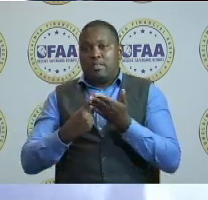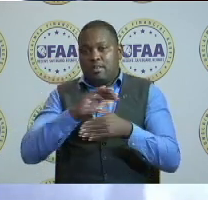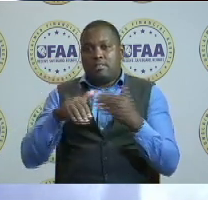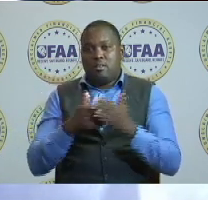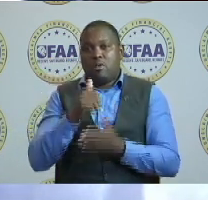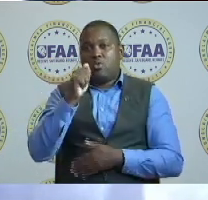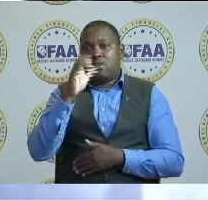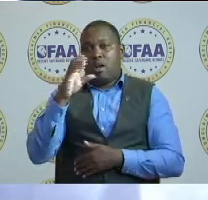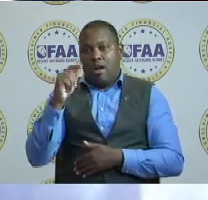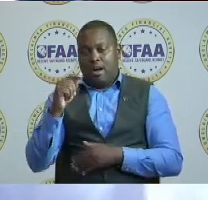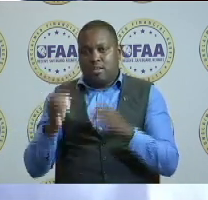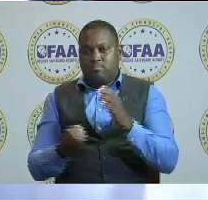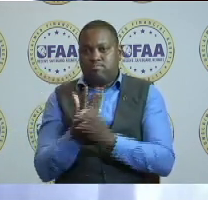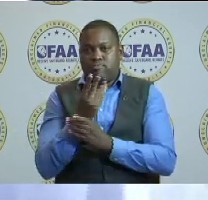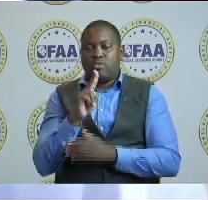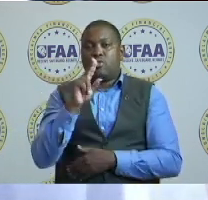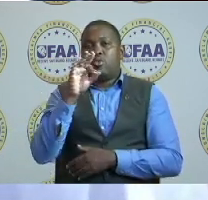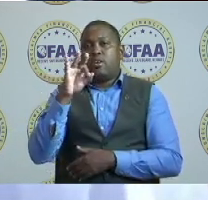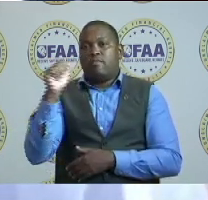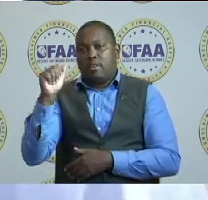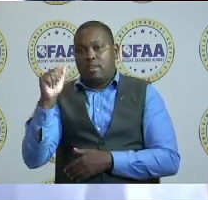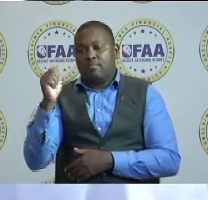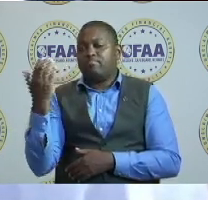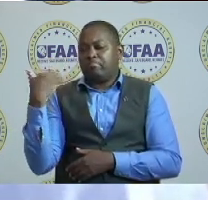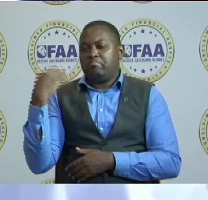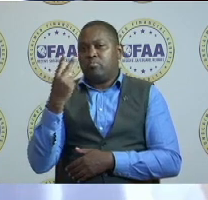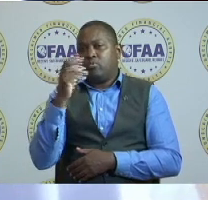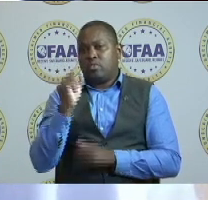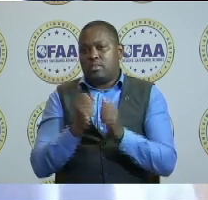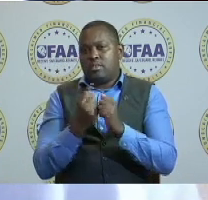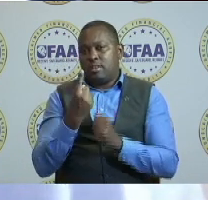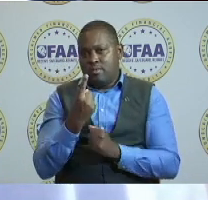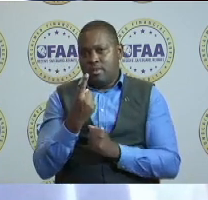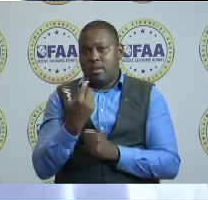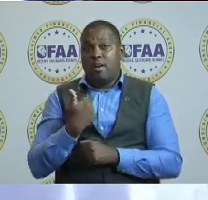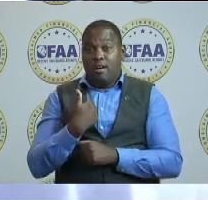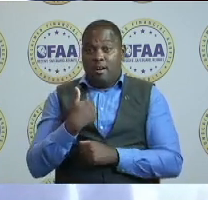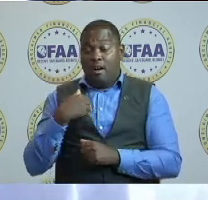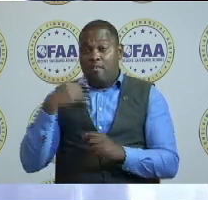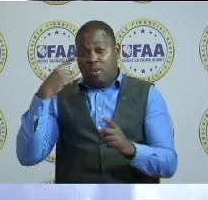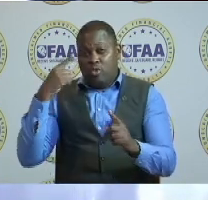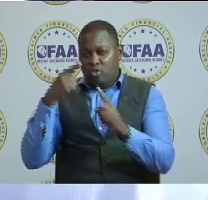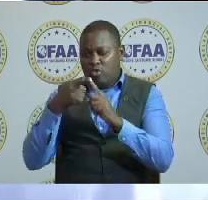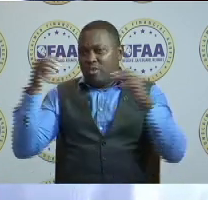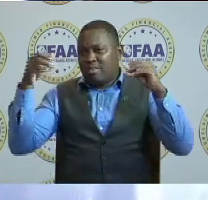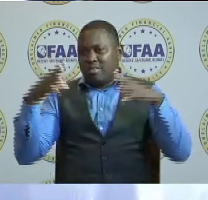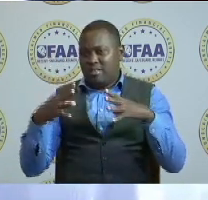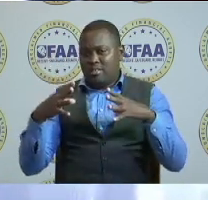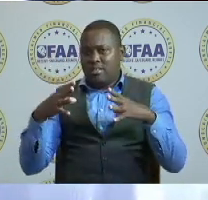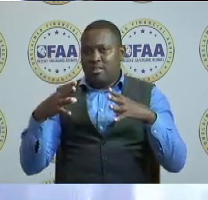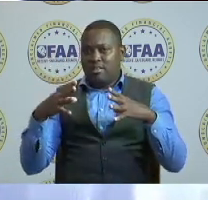up UFA sometimes back 2011, providing a mandate that is very clear for